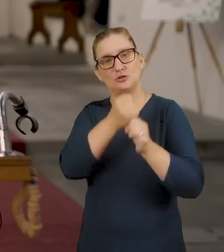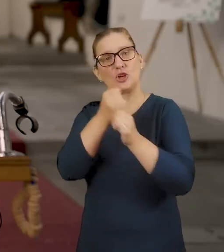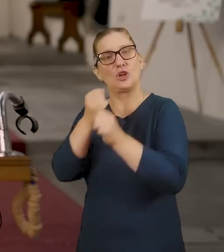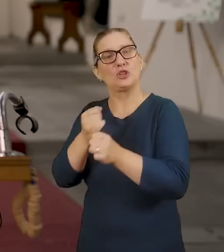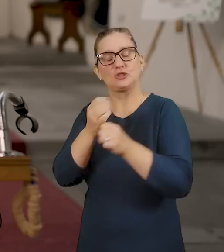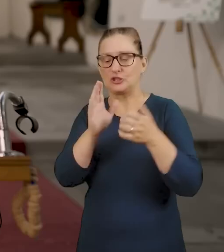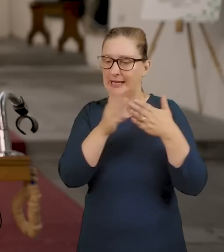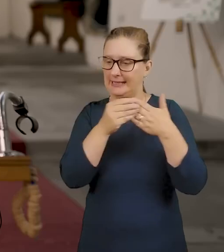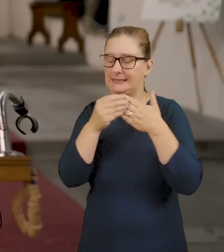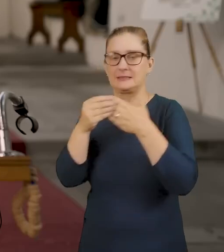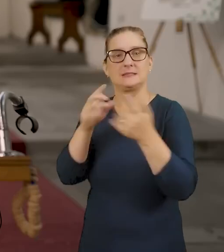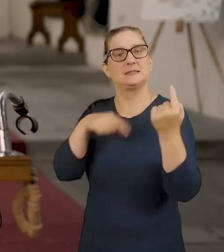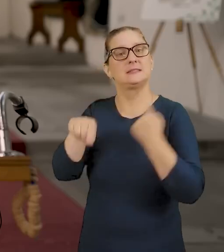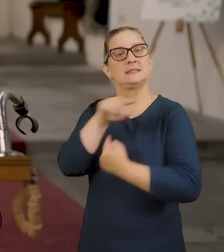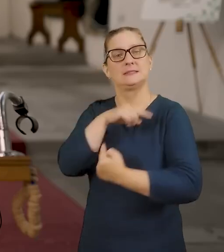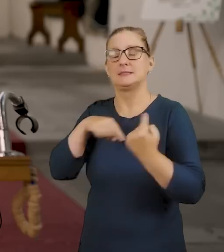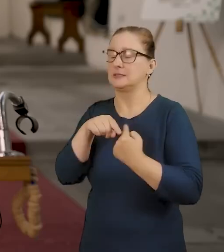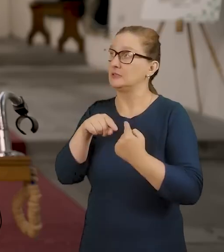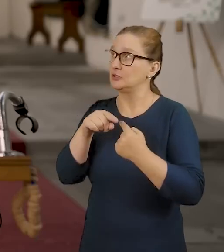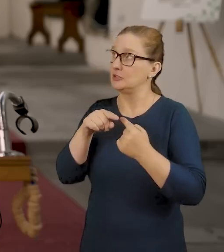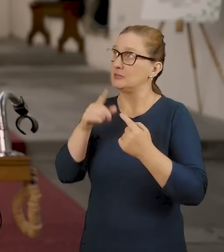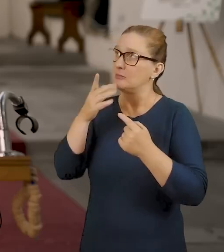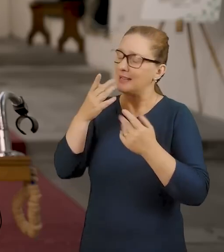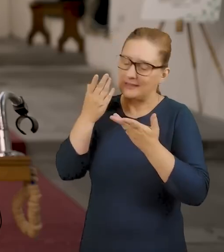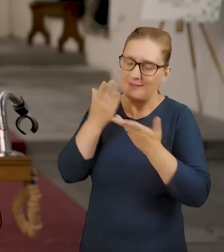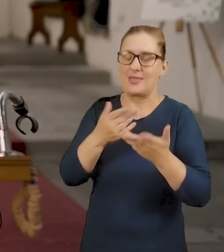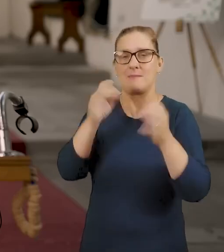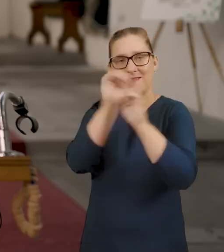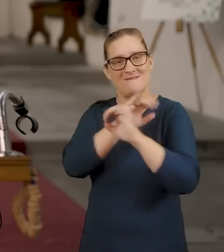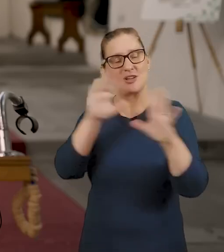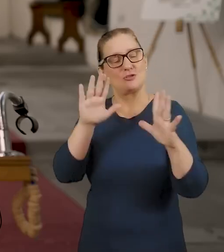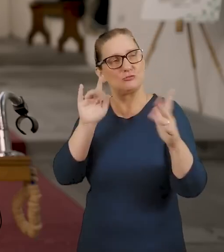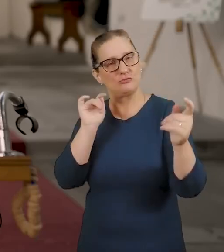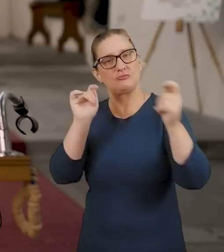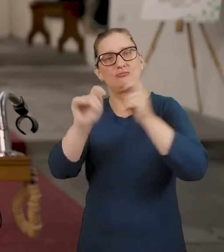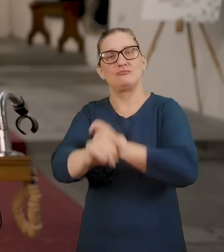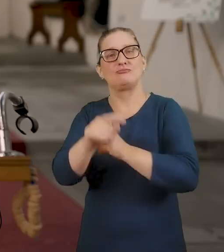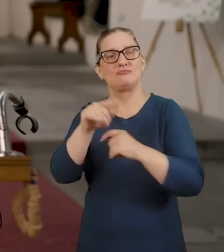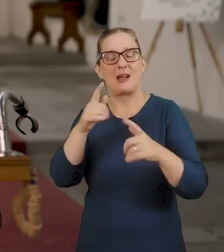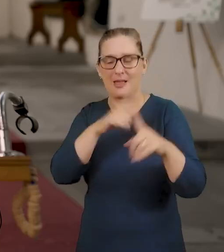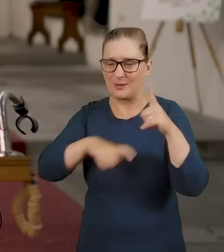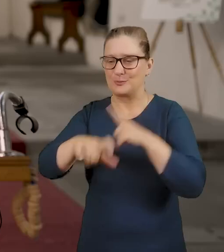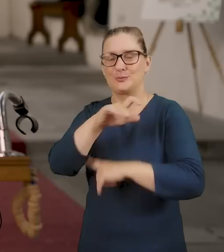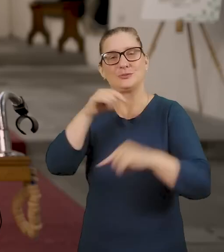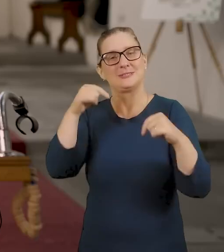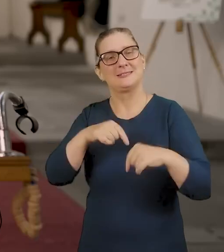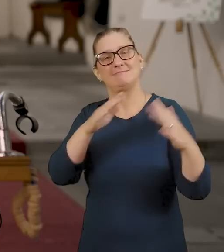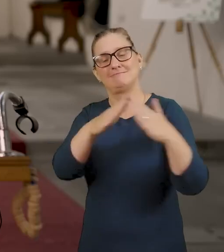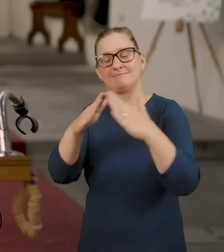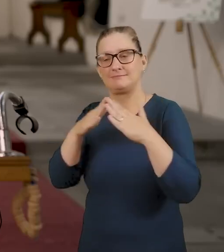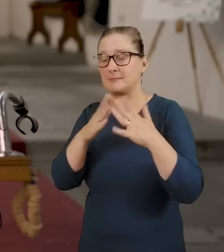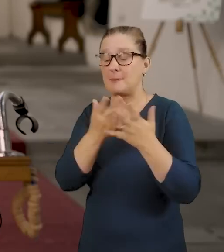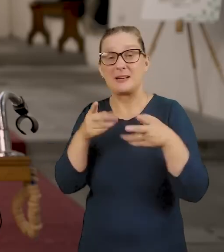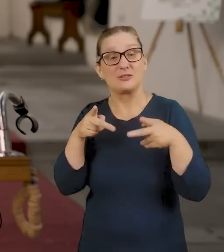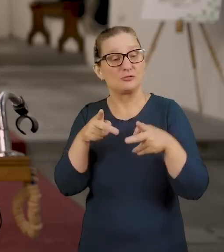Peter's and Bishop Andrews with a vision you have to restore and transform this estate and the local community. Lord, many